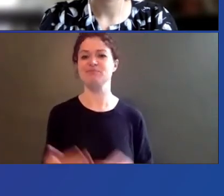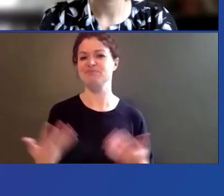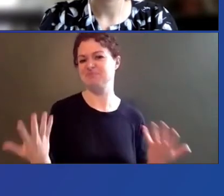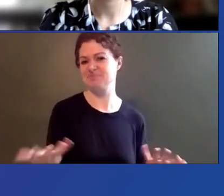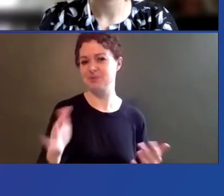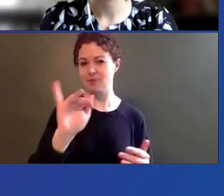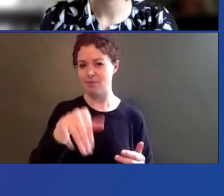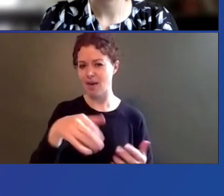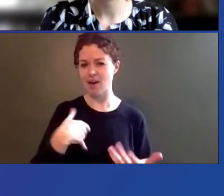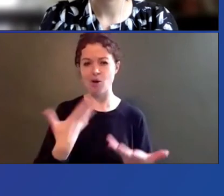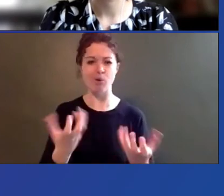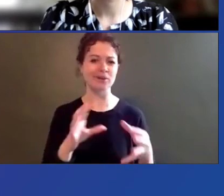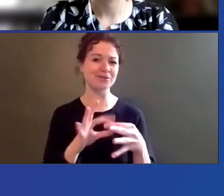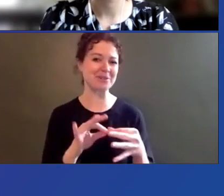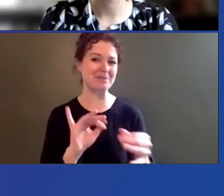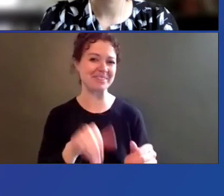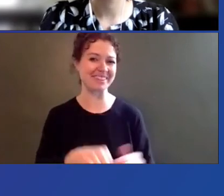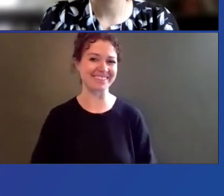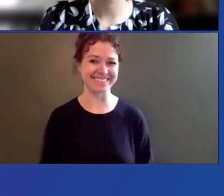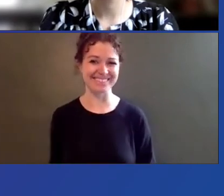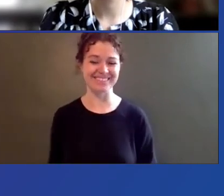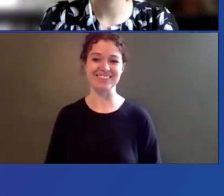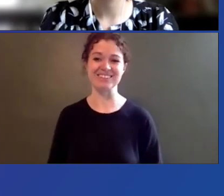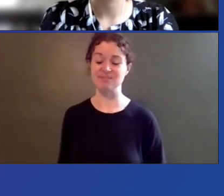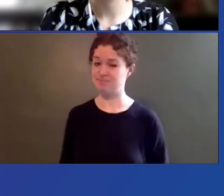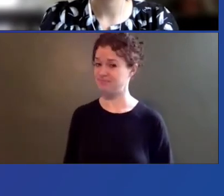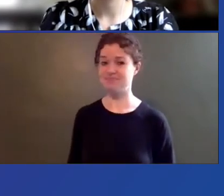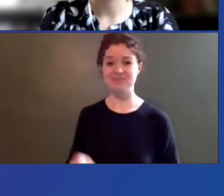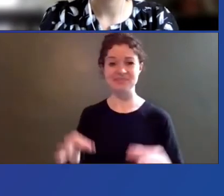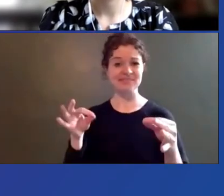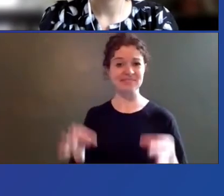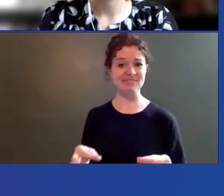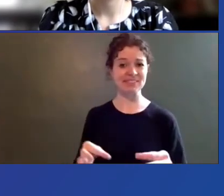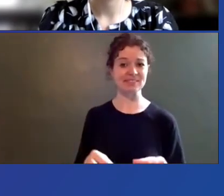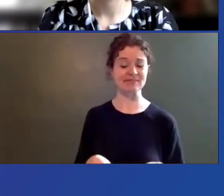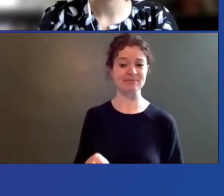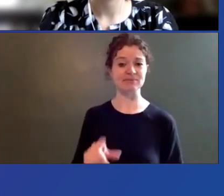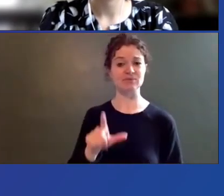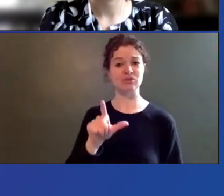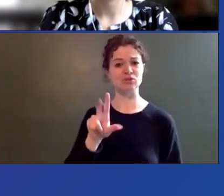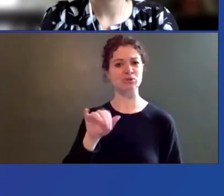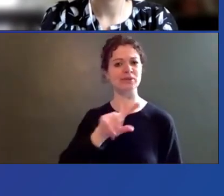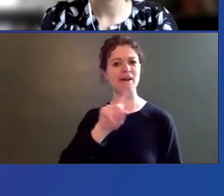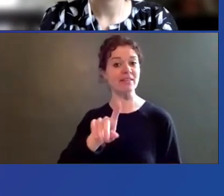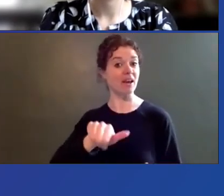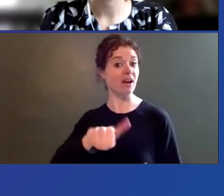just had to say that. Love it. Yeah, absolutely. Other comments?